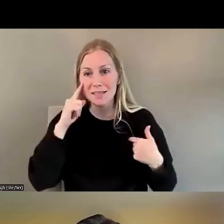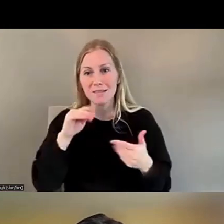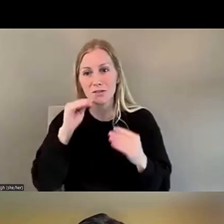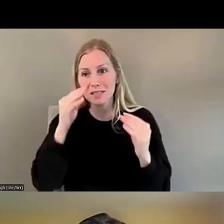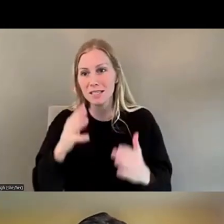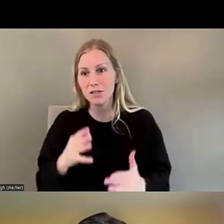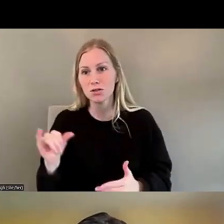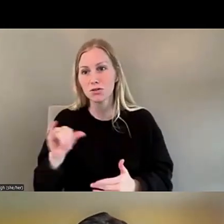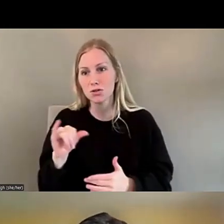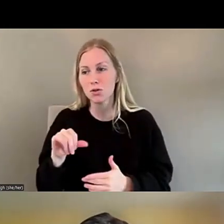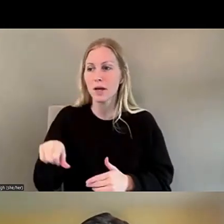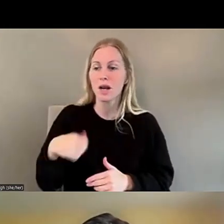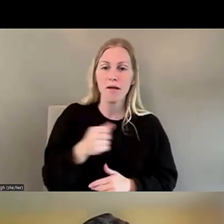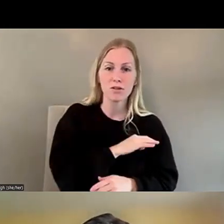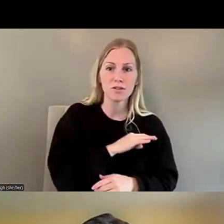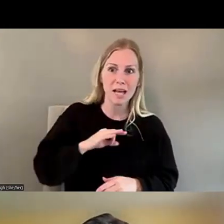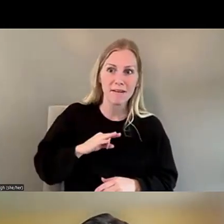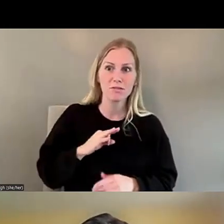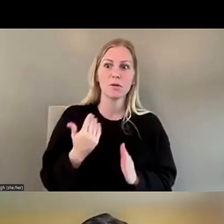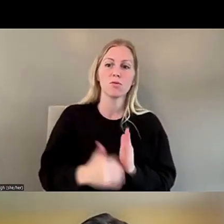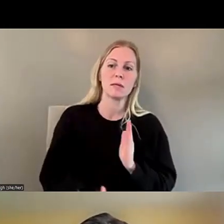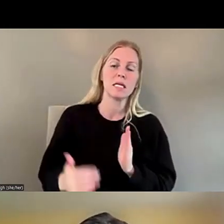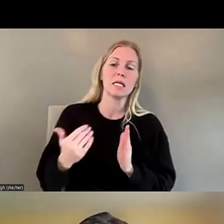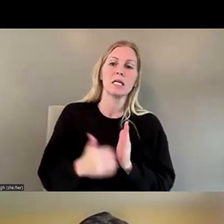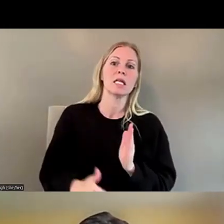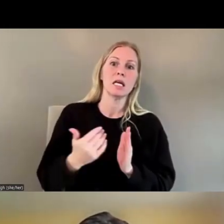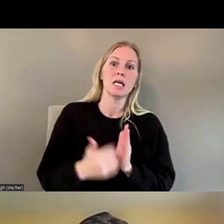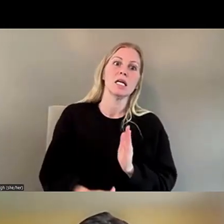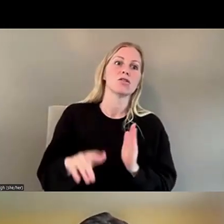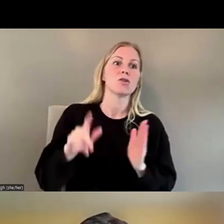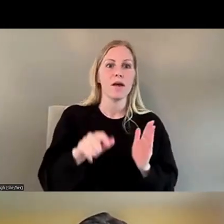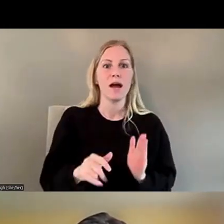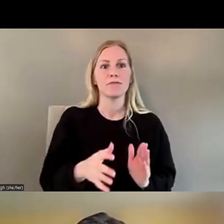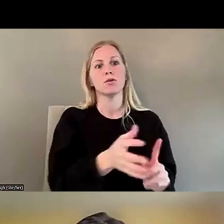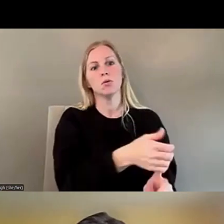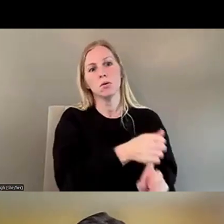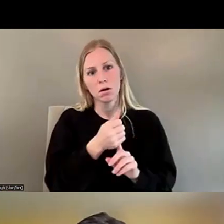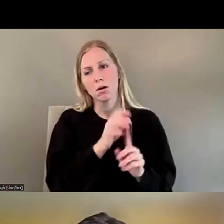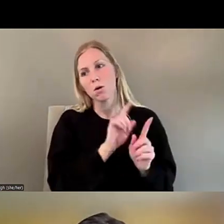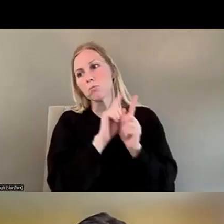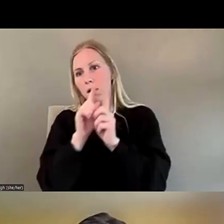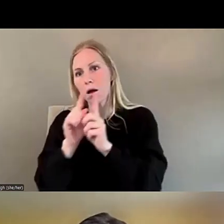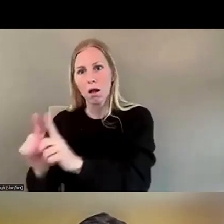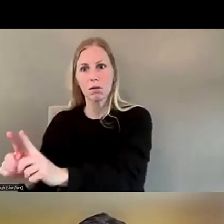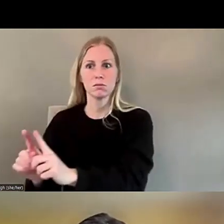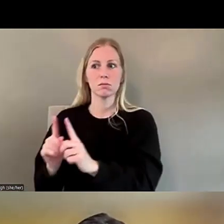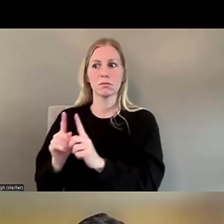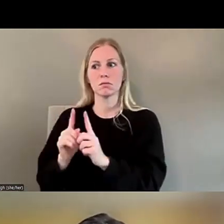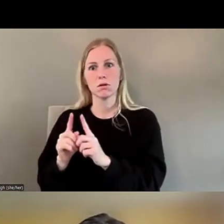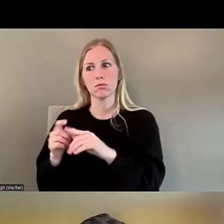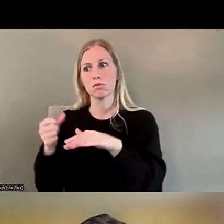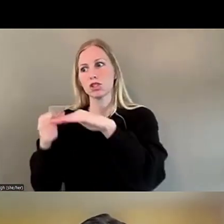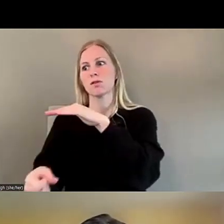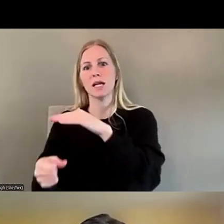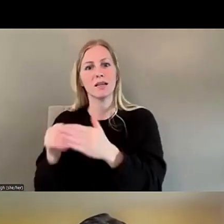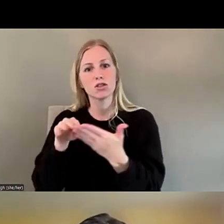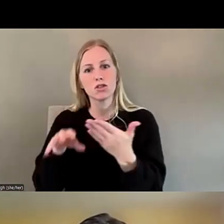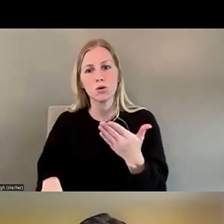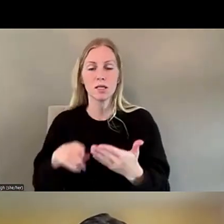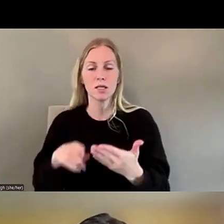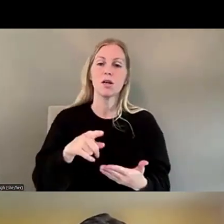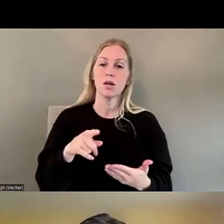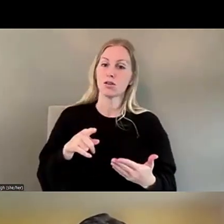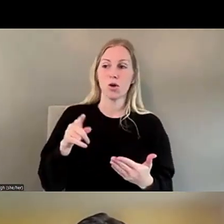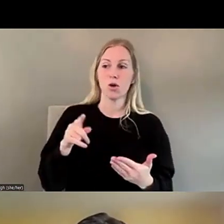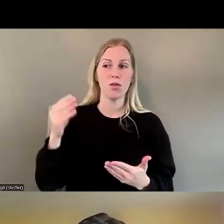staff to be repeatedly restraining students. And so often they tell us that they're so grateful that this change was made, and